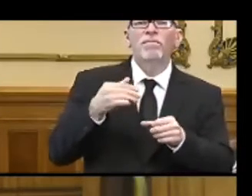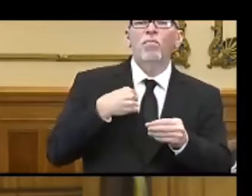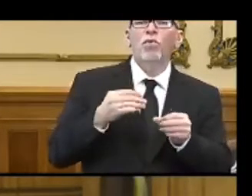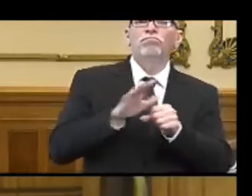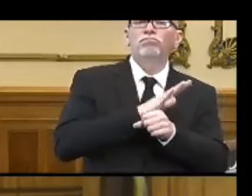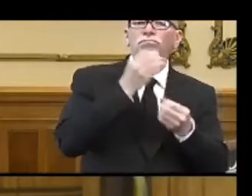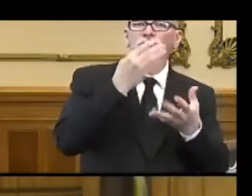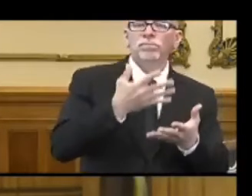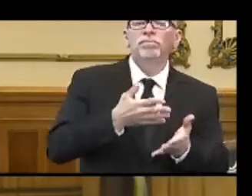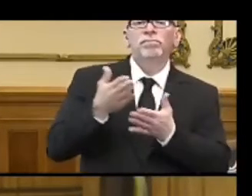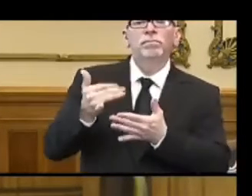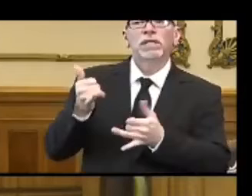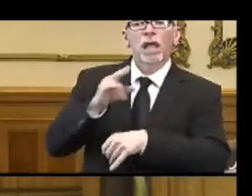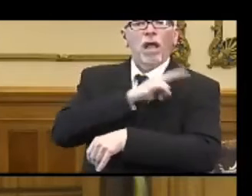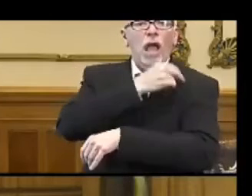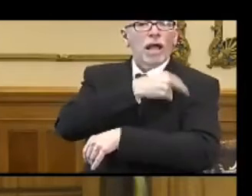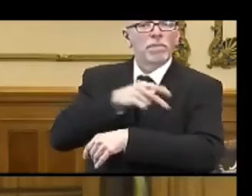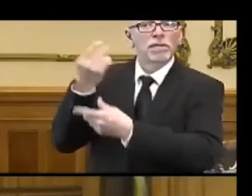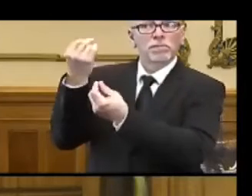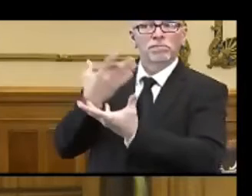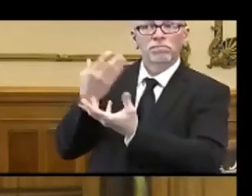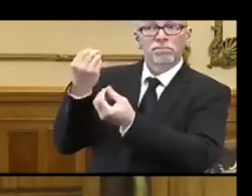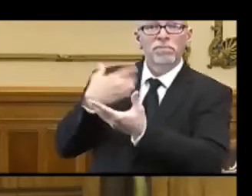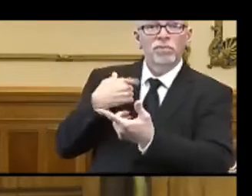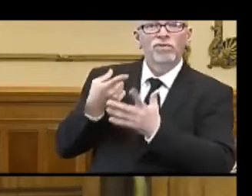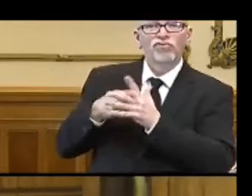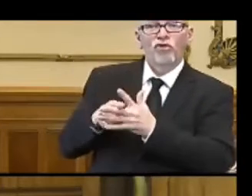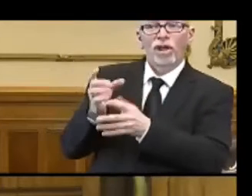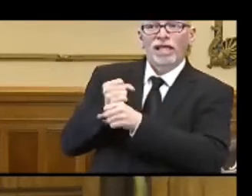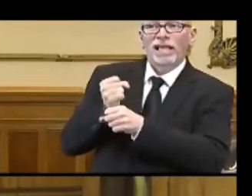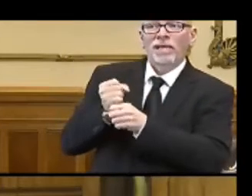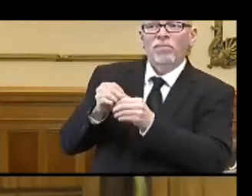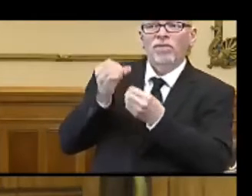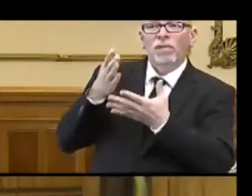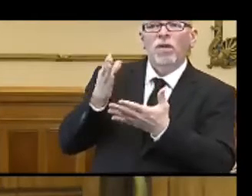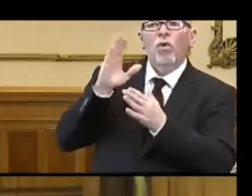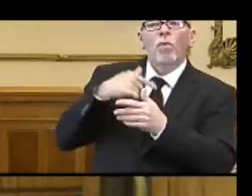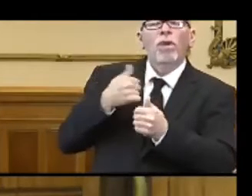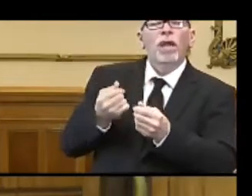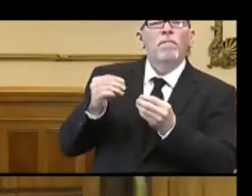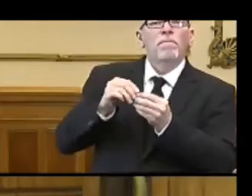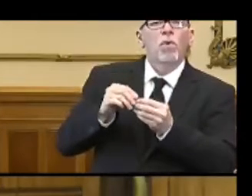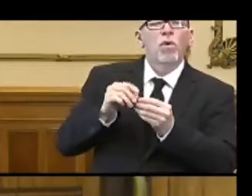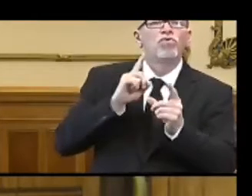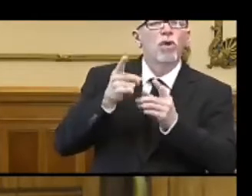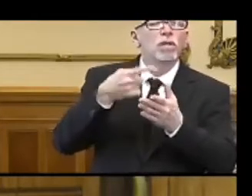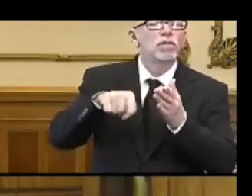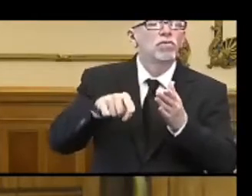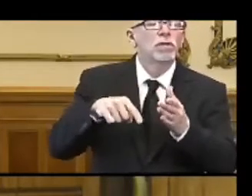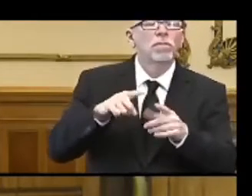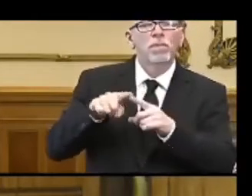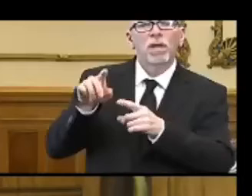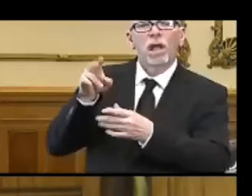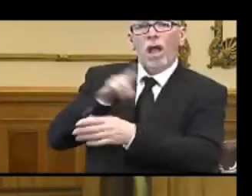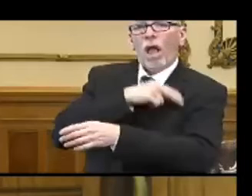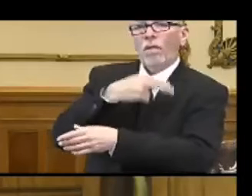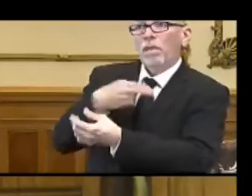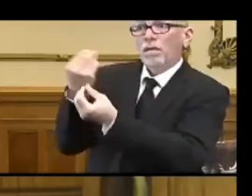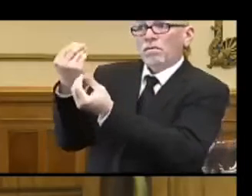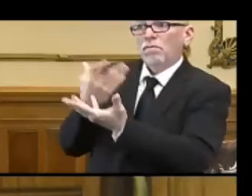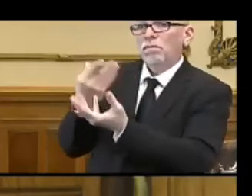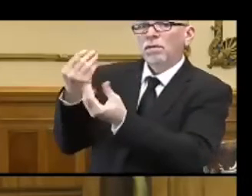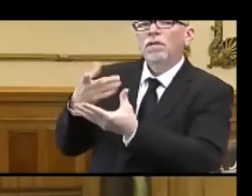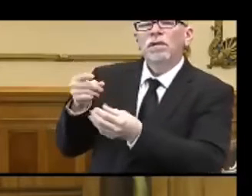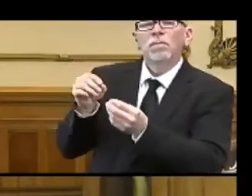data coming out of our hospitals, and we're starting to get that, I'm hoping to be able to talk more about that next week, that data should be more complete